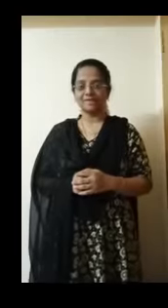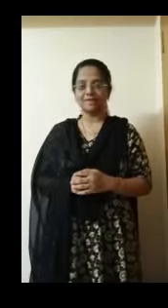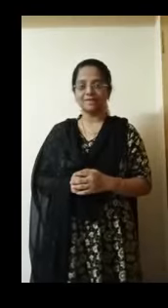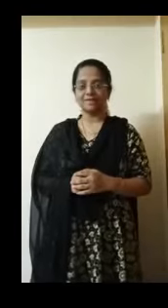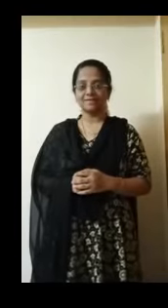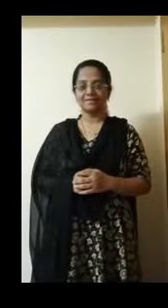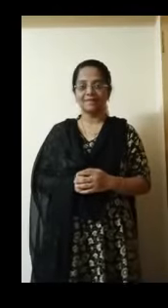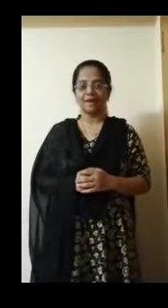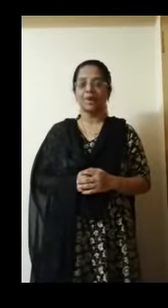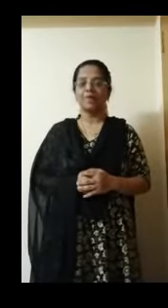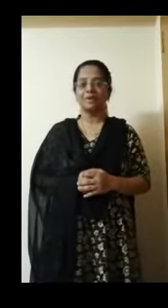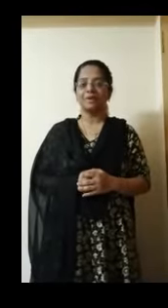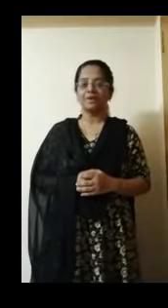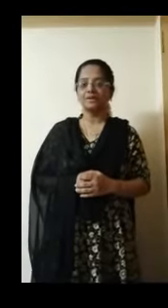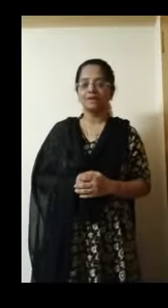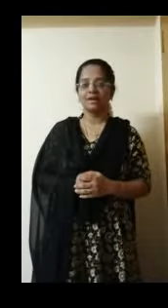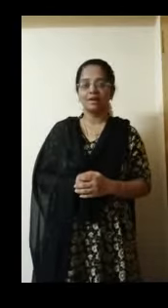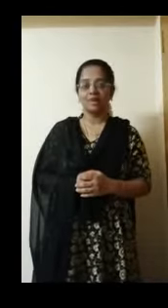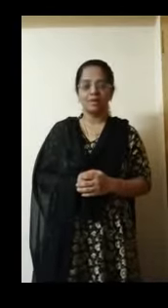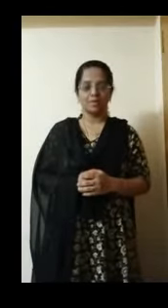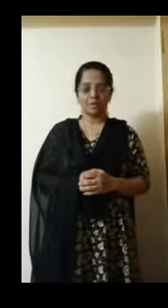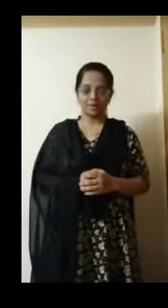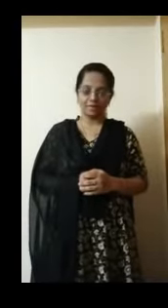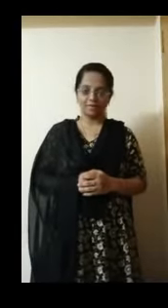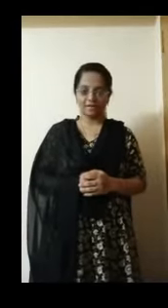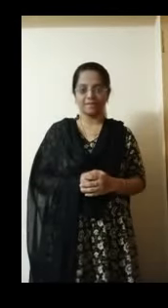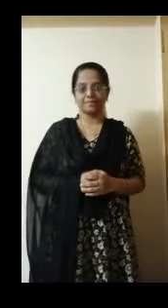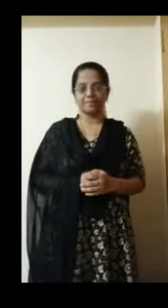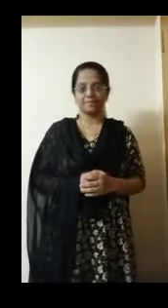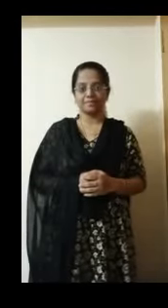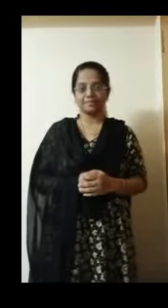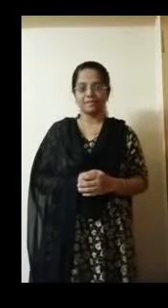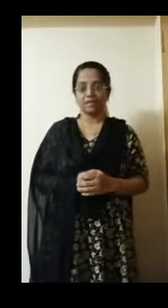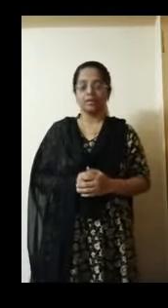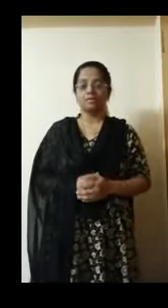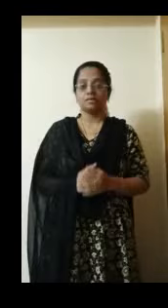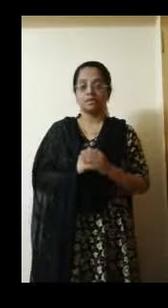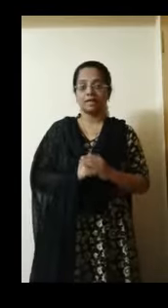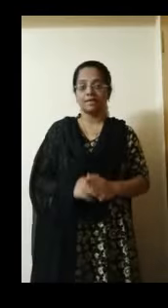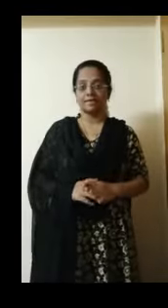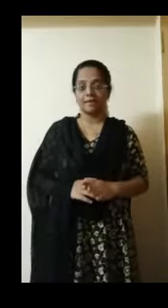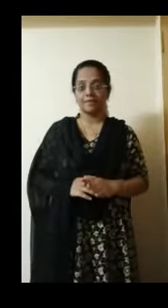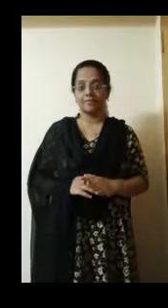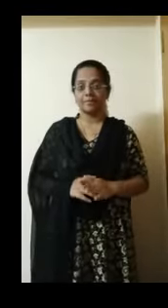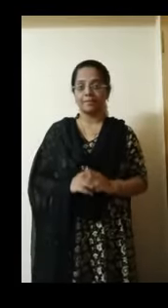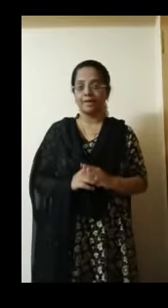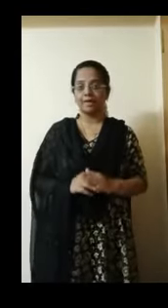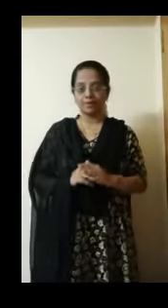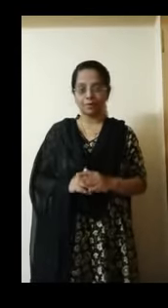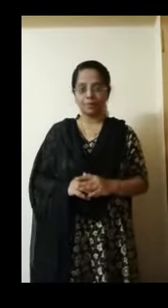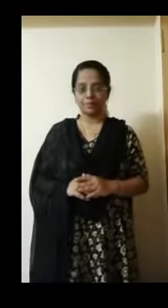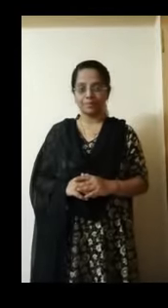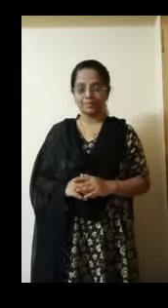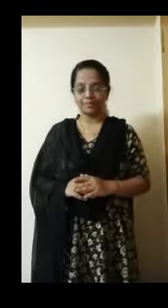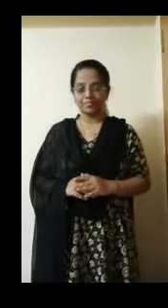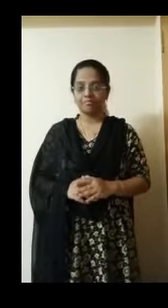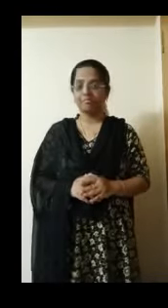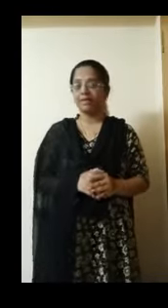Morning, my dear students. How are you all? Hope you all are fine. Stay safe and be in